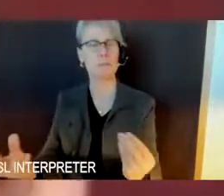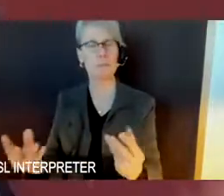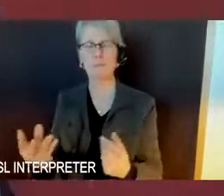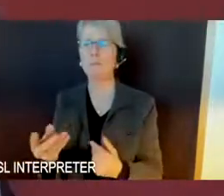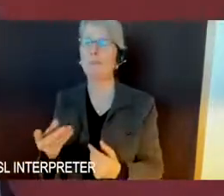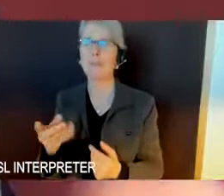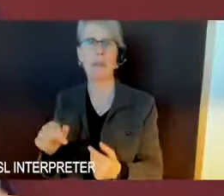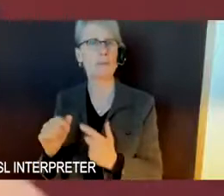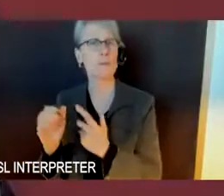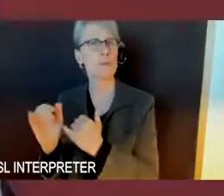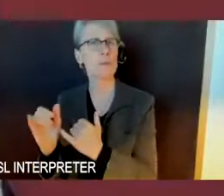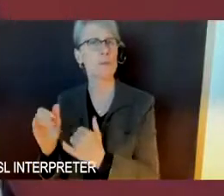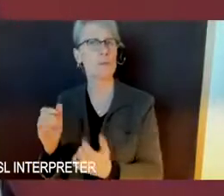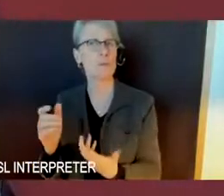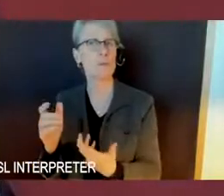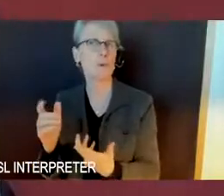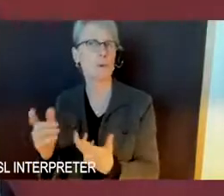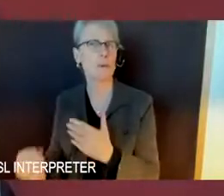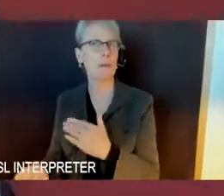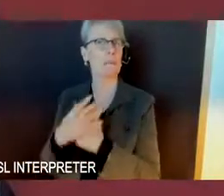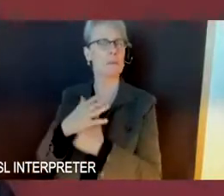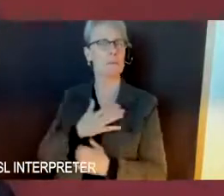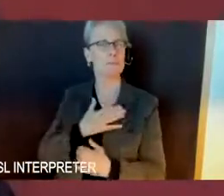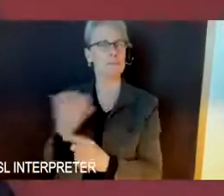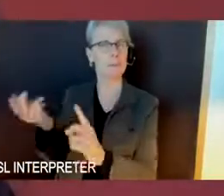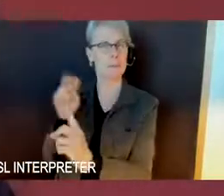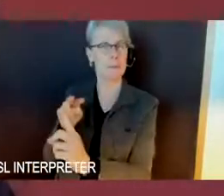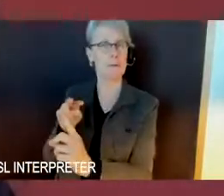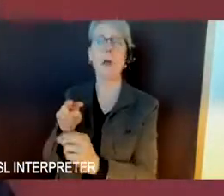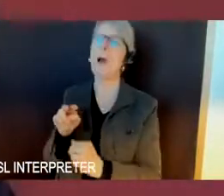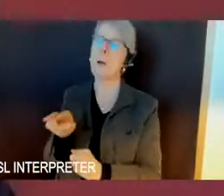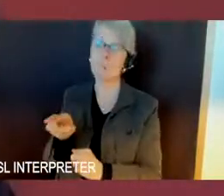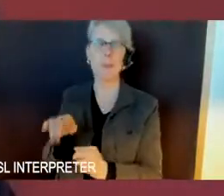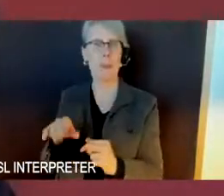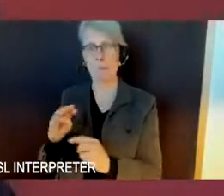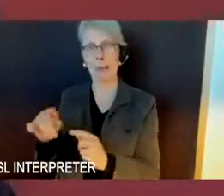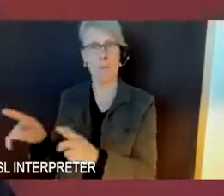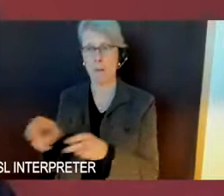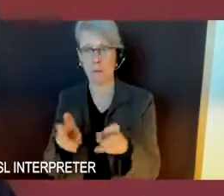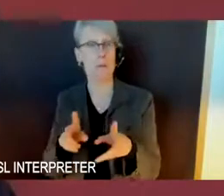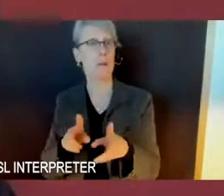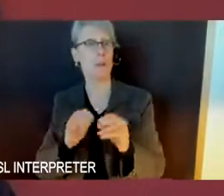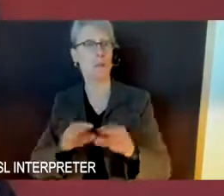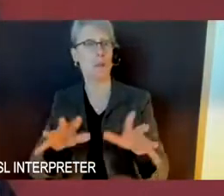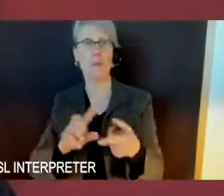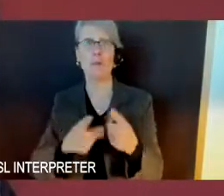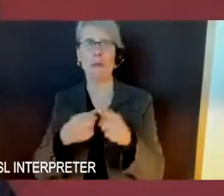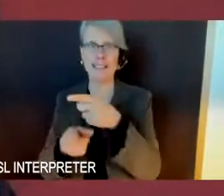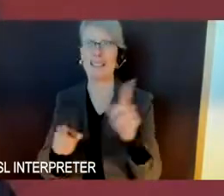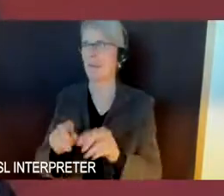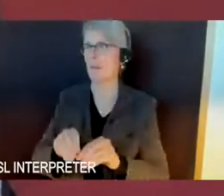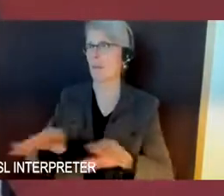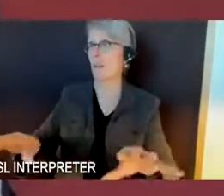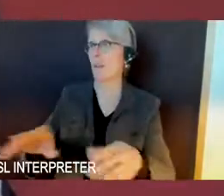showed up on a map that defined my own perspective. And then I shared that map with a few of my friends,